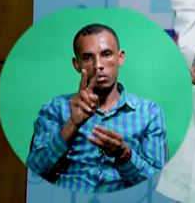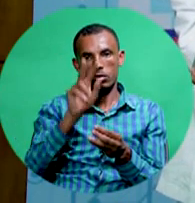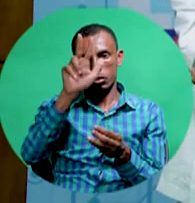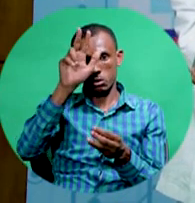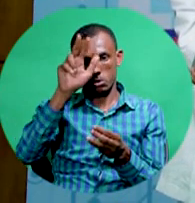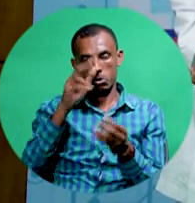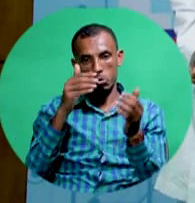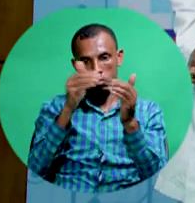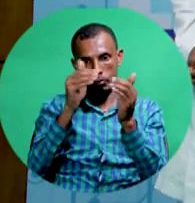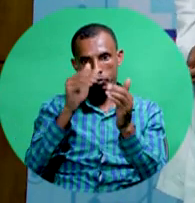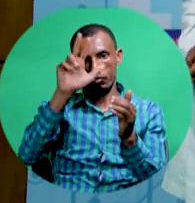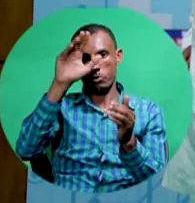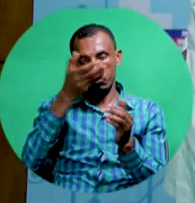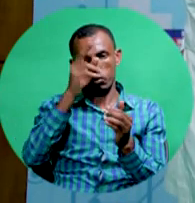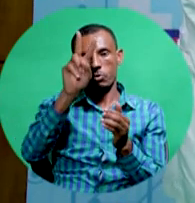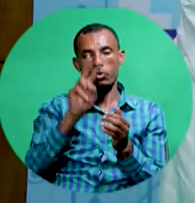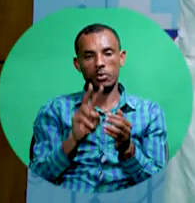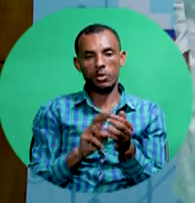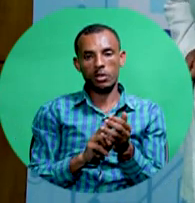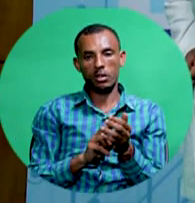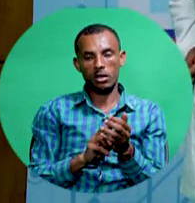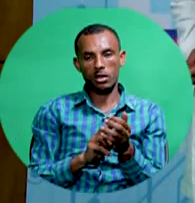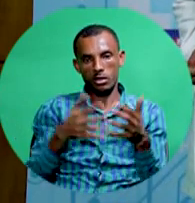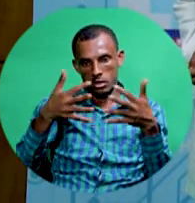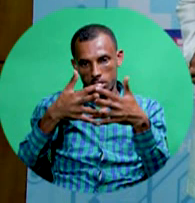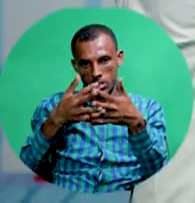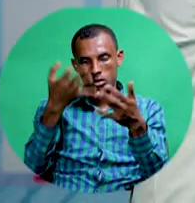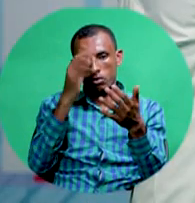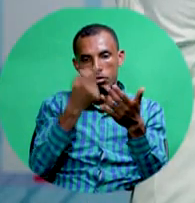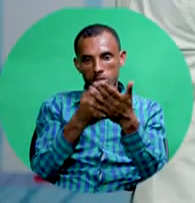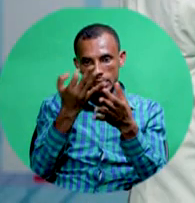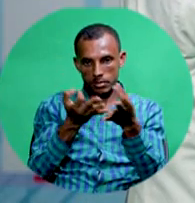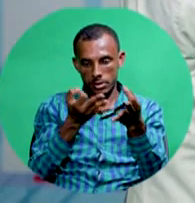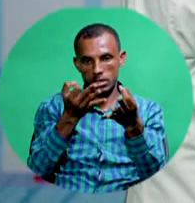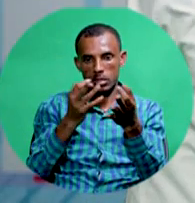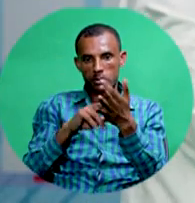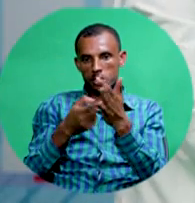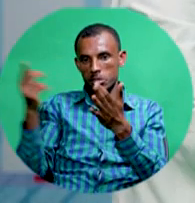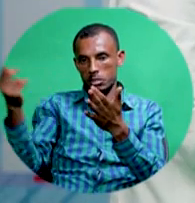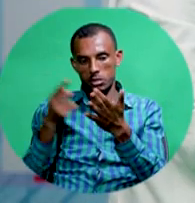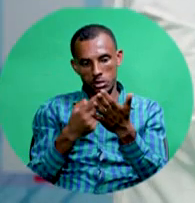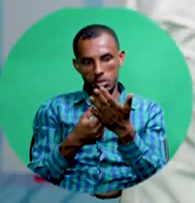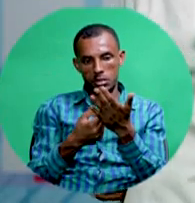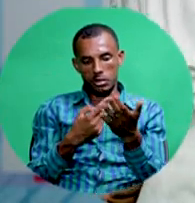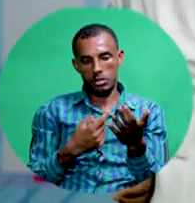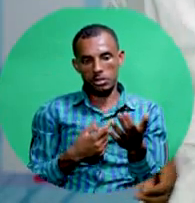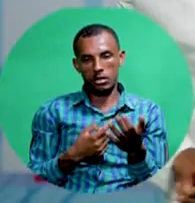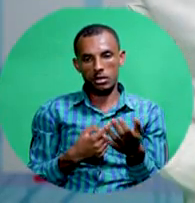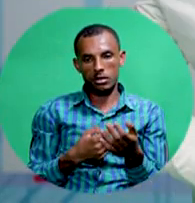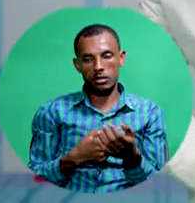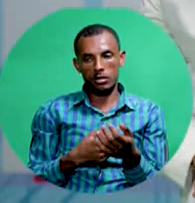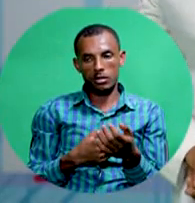3 over 2. So the integration of this expression means the integration of this one.